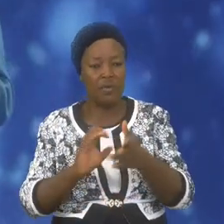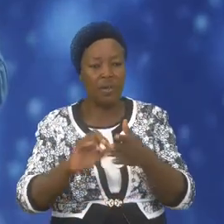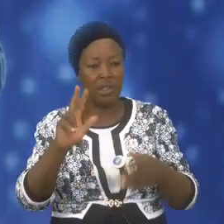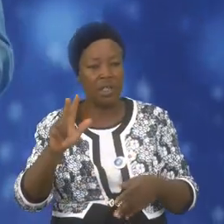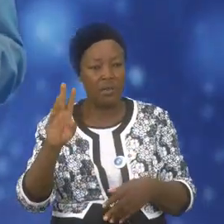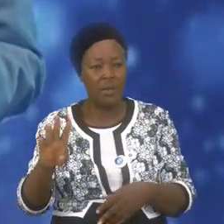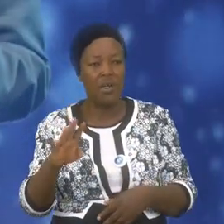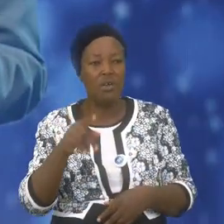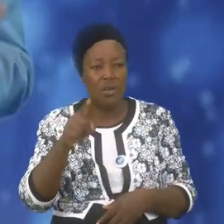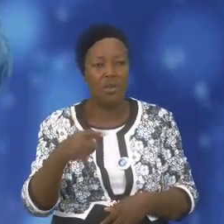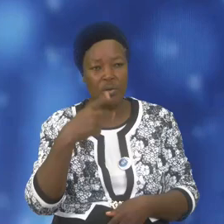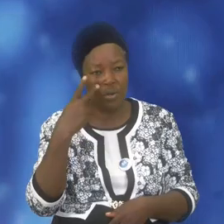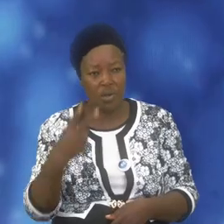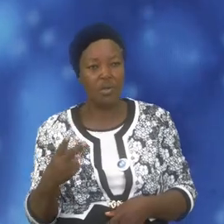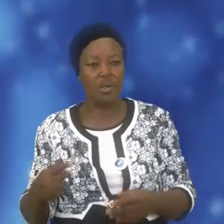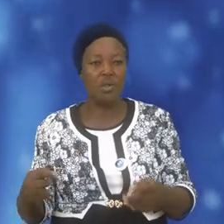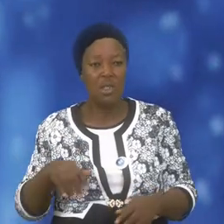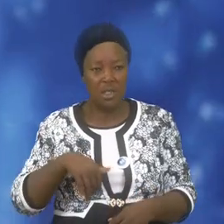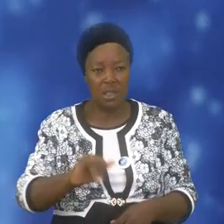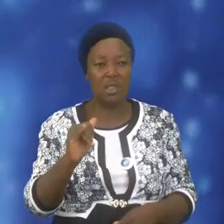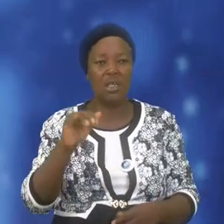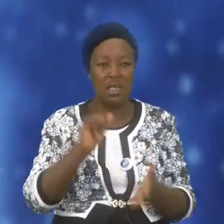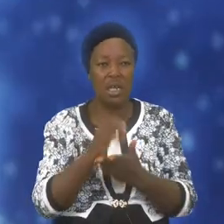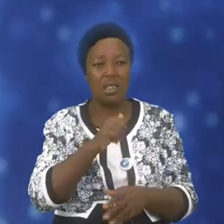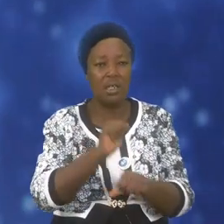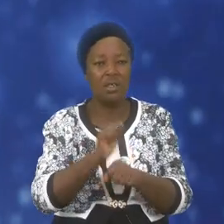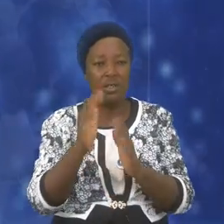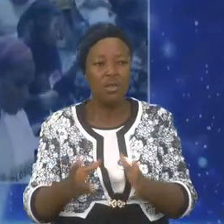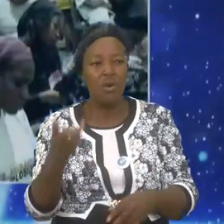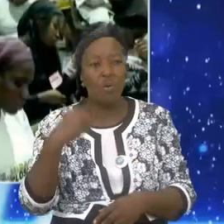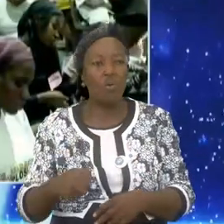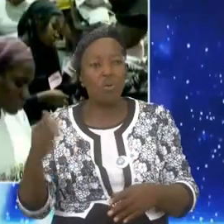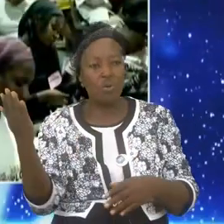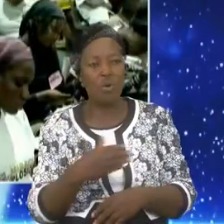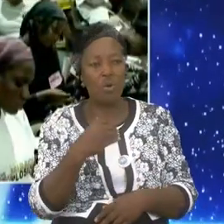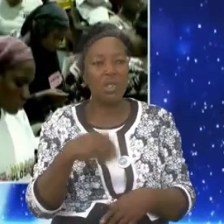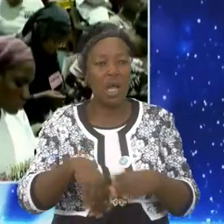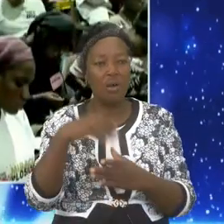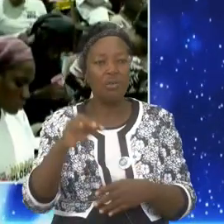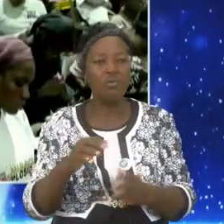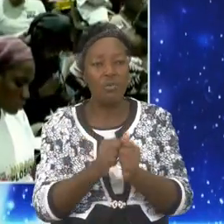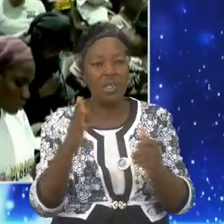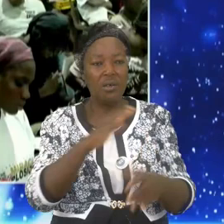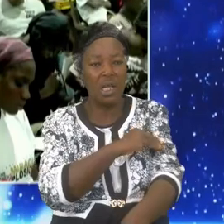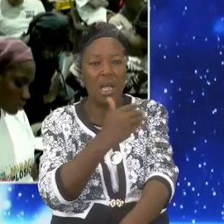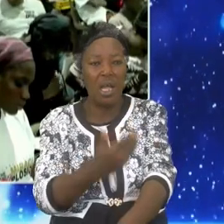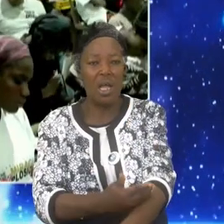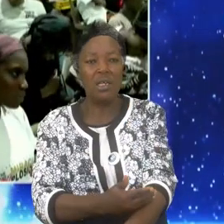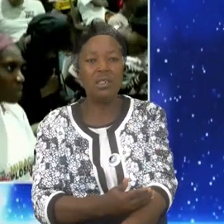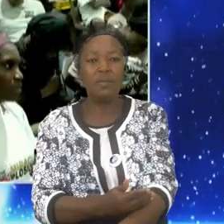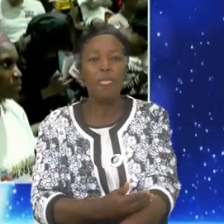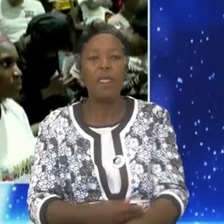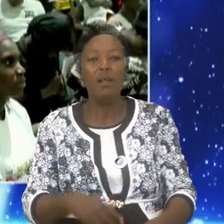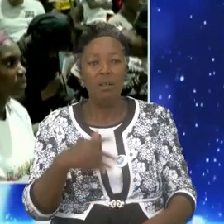which smote the image upon his feet that were of iron and clay,